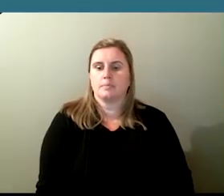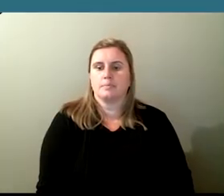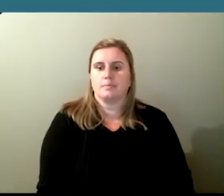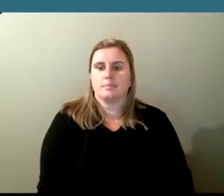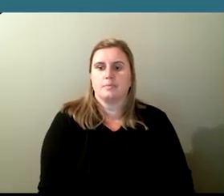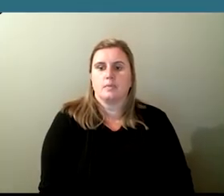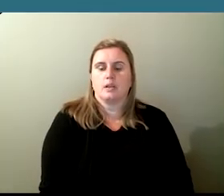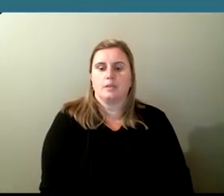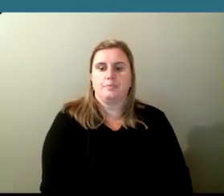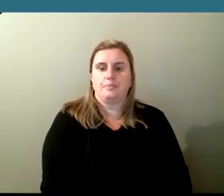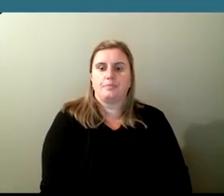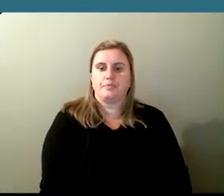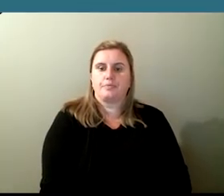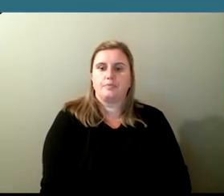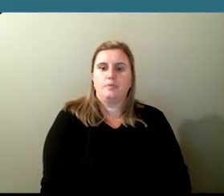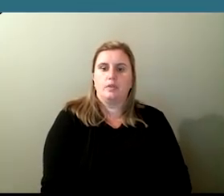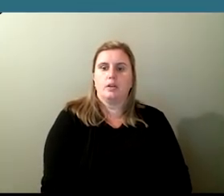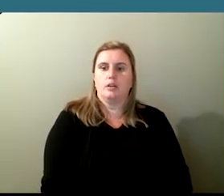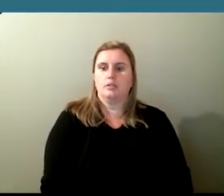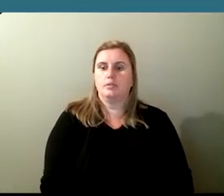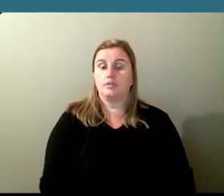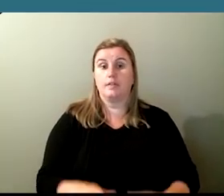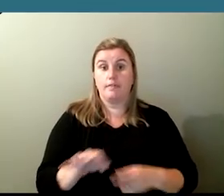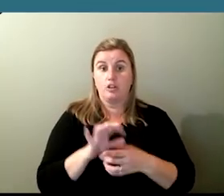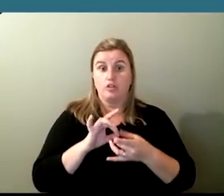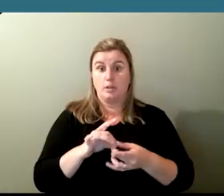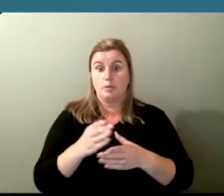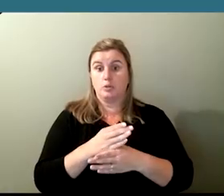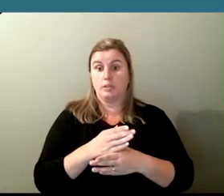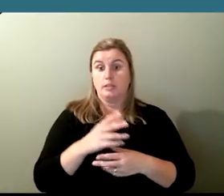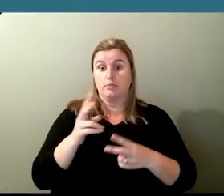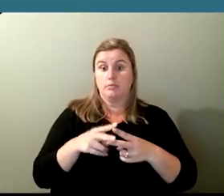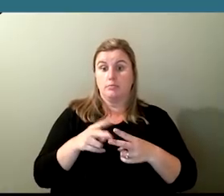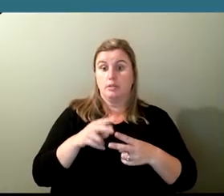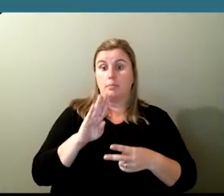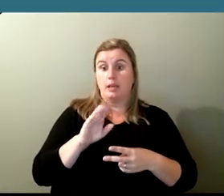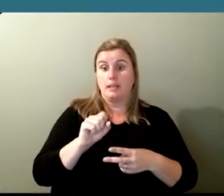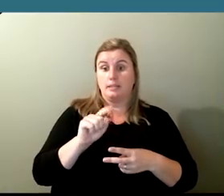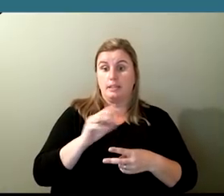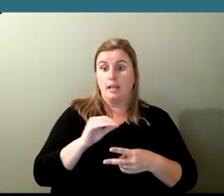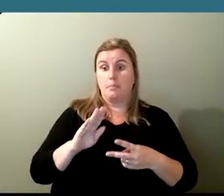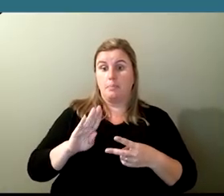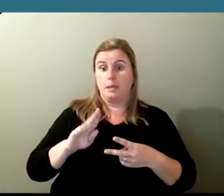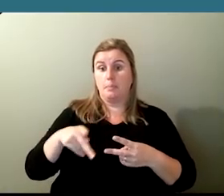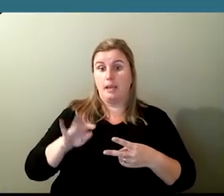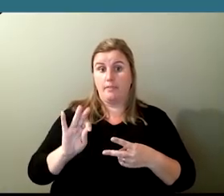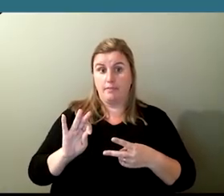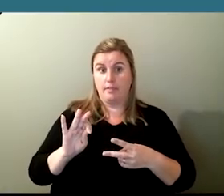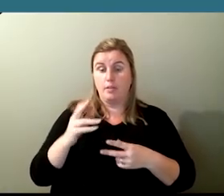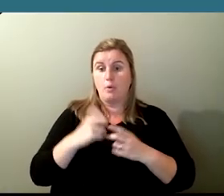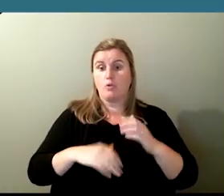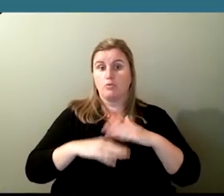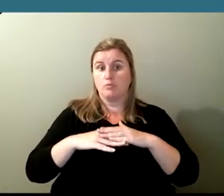So as the functional relation was actually established between BST and BPF, in that they both reach optimal